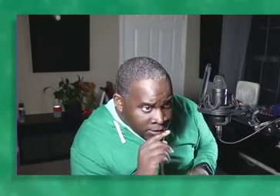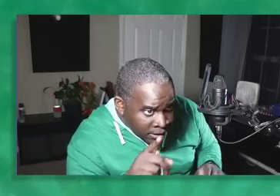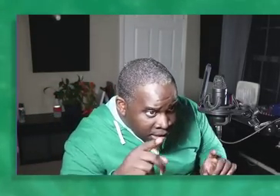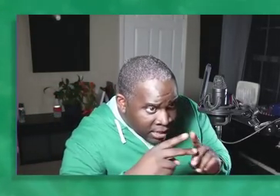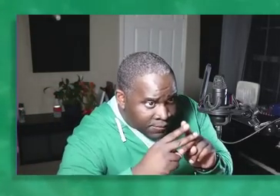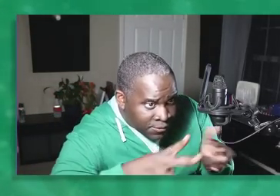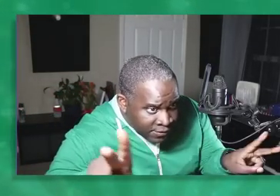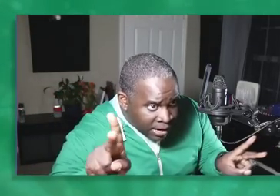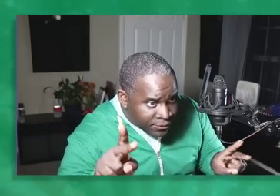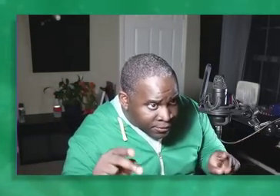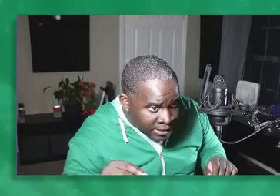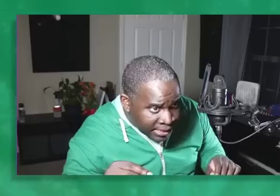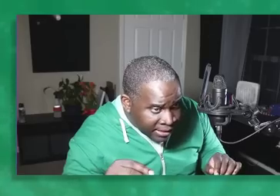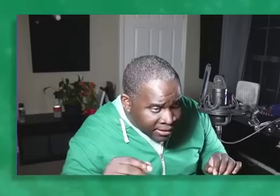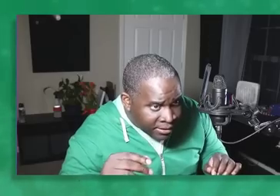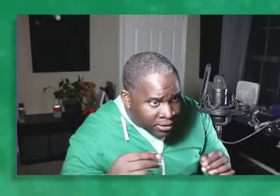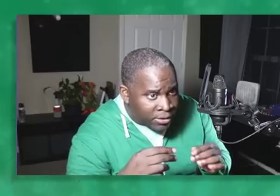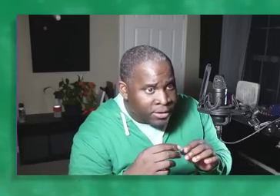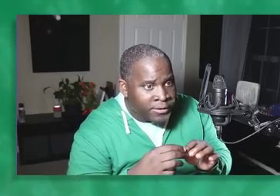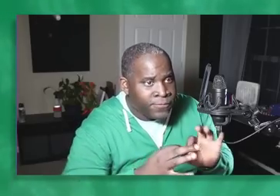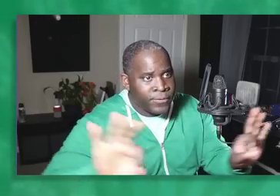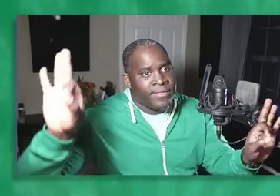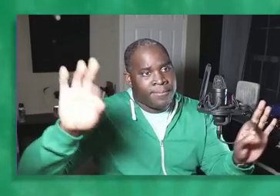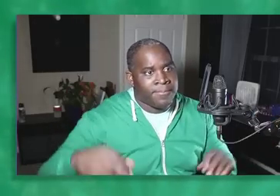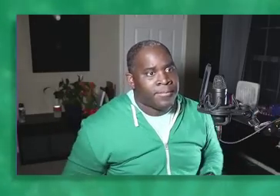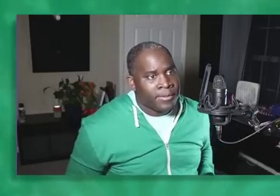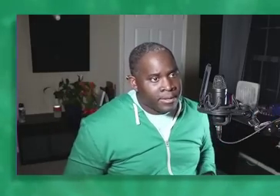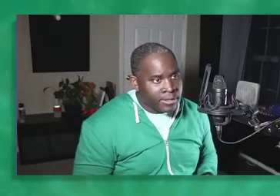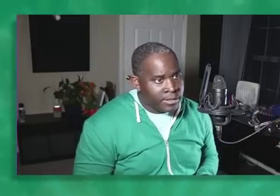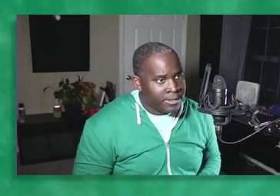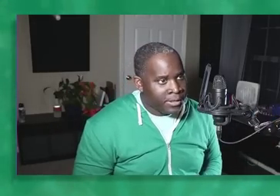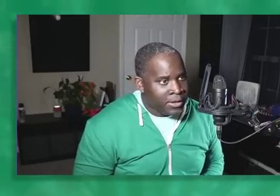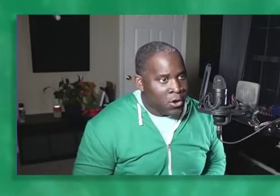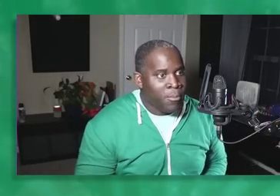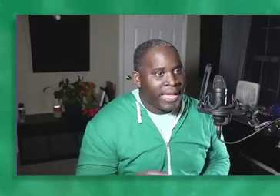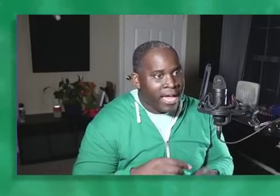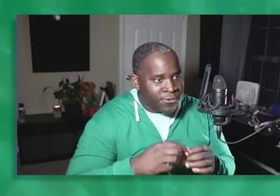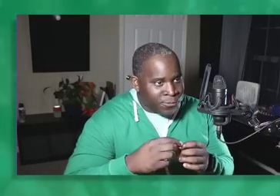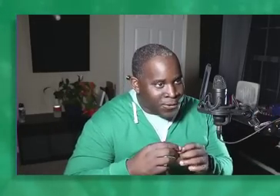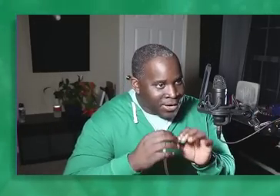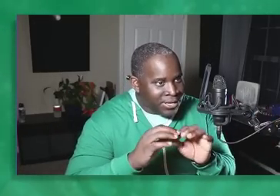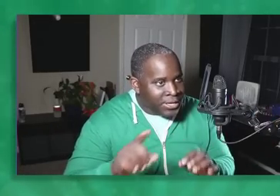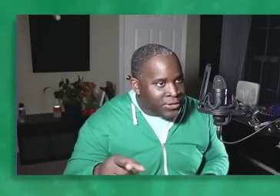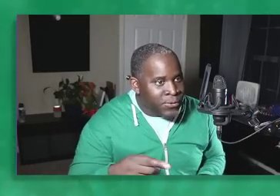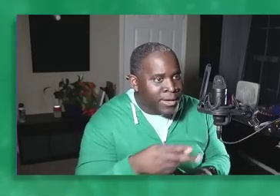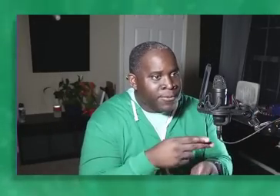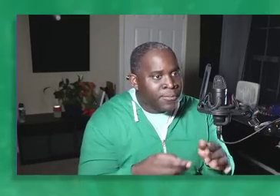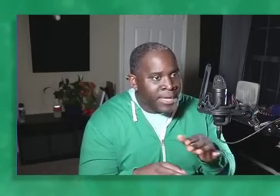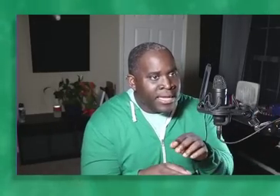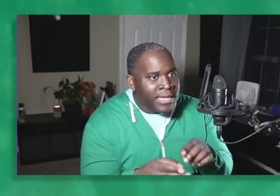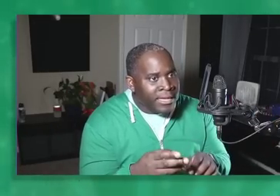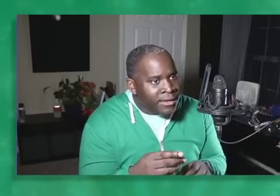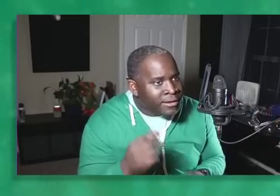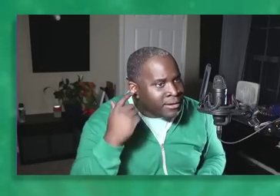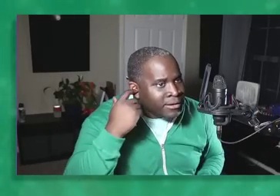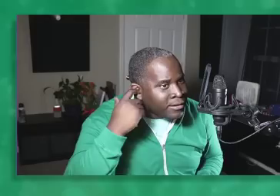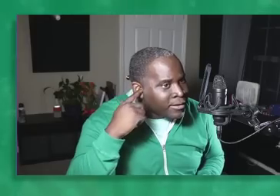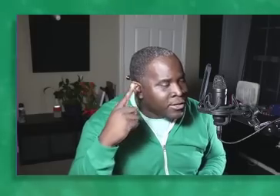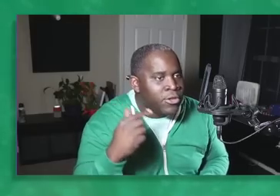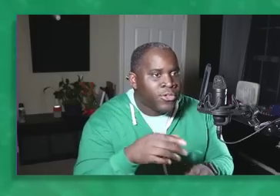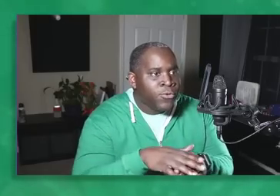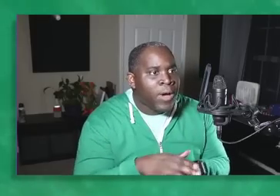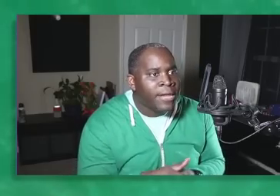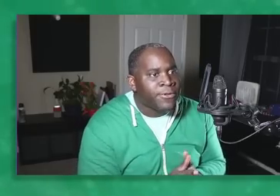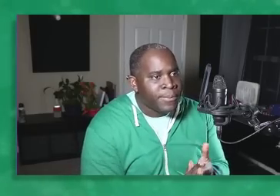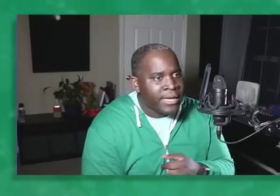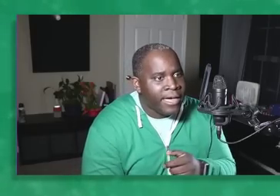see an opportunity. If you see opportunity, free them. The rest of you. Oh my gosh, there's more? You come with me.